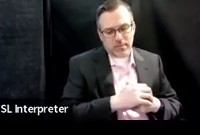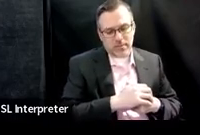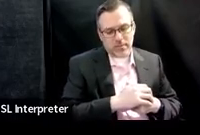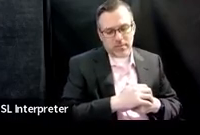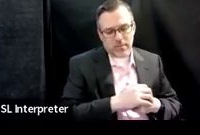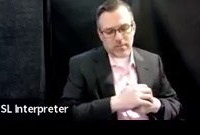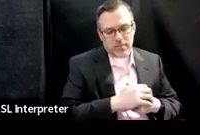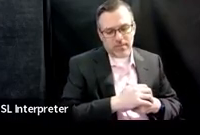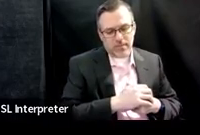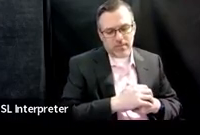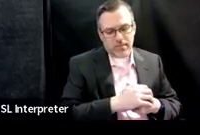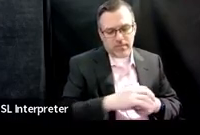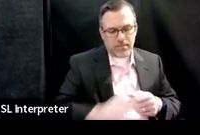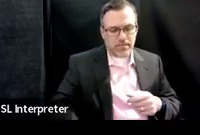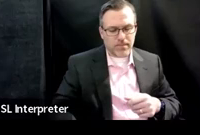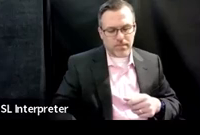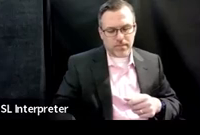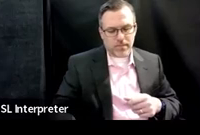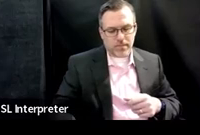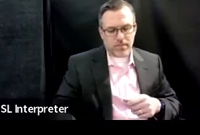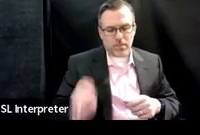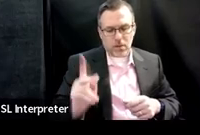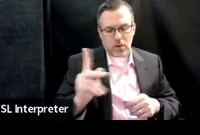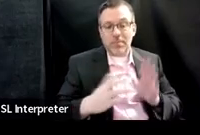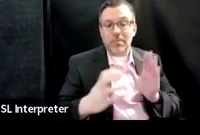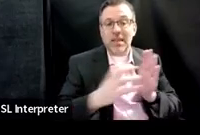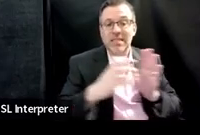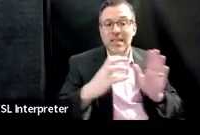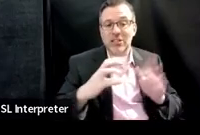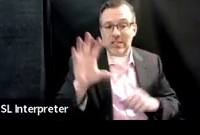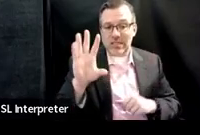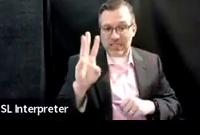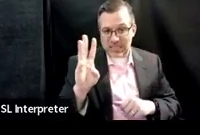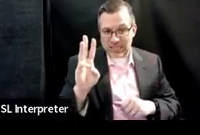All right, and section 6 is about